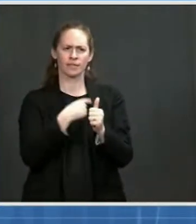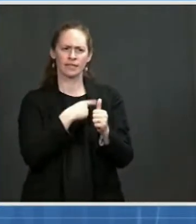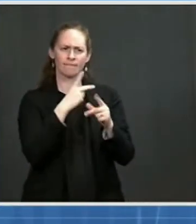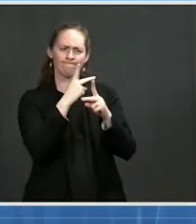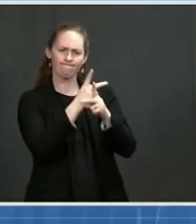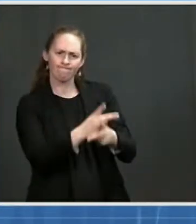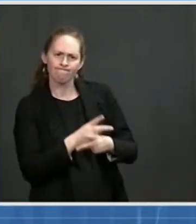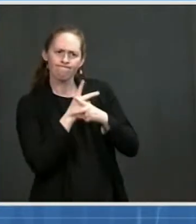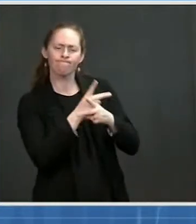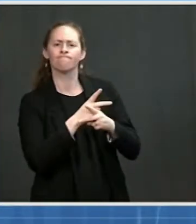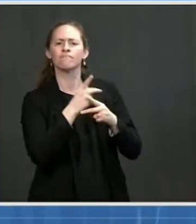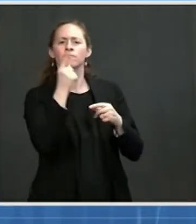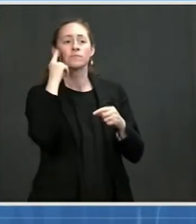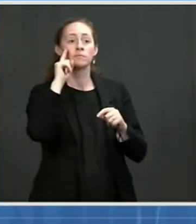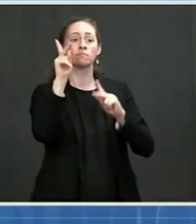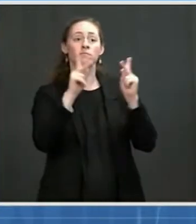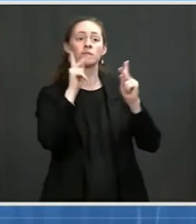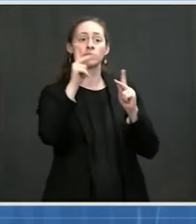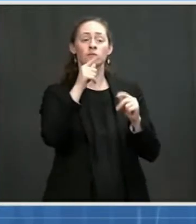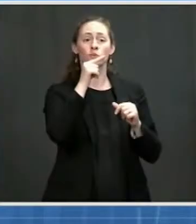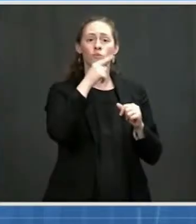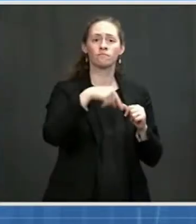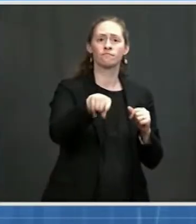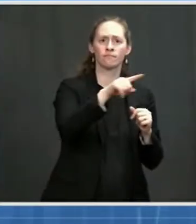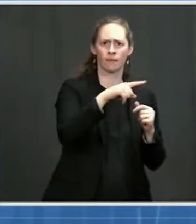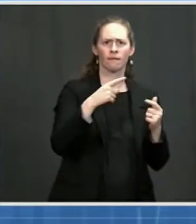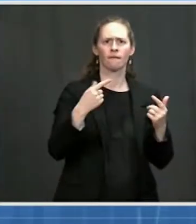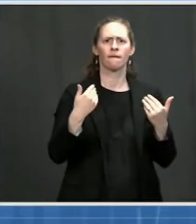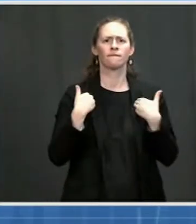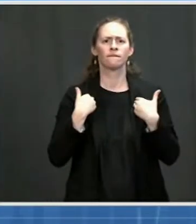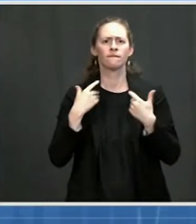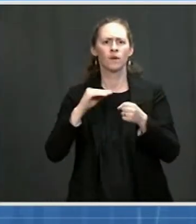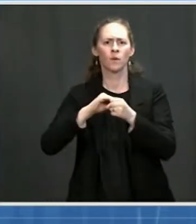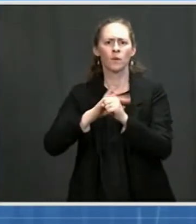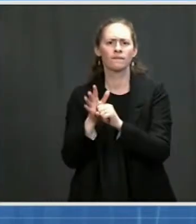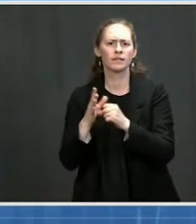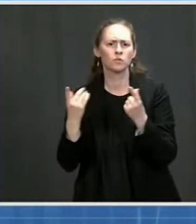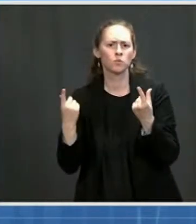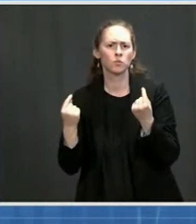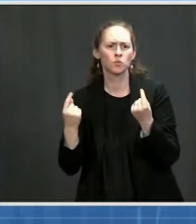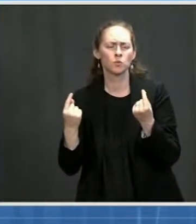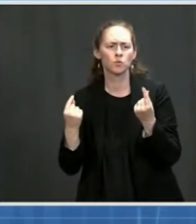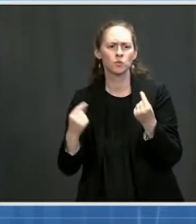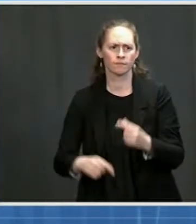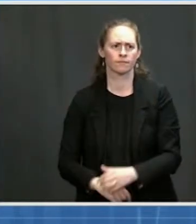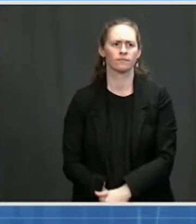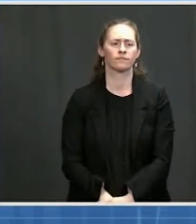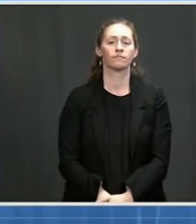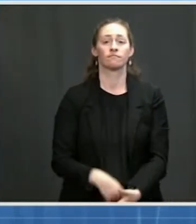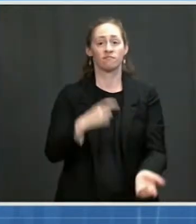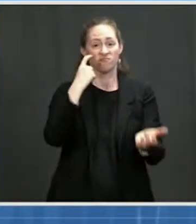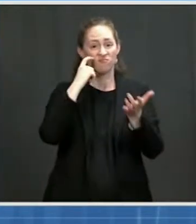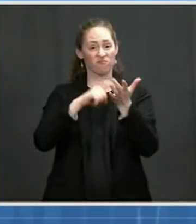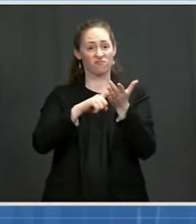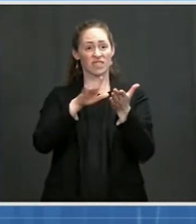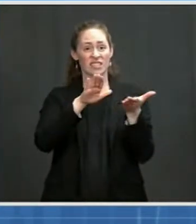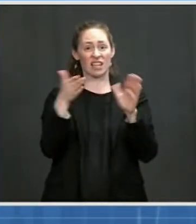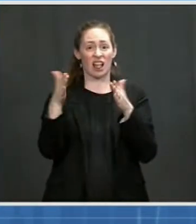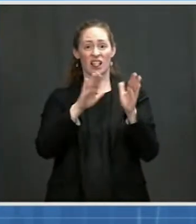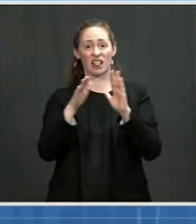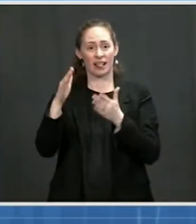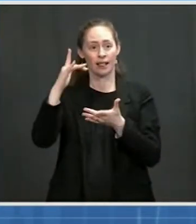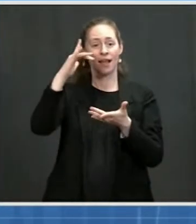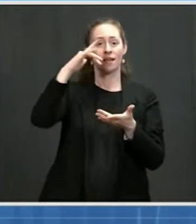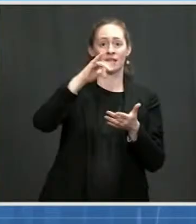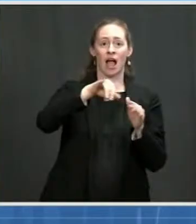COVID-19. As you can see from this chart, the case fatality rate of the ongoing pandemic has dramatically diminished over a period